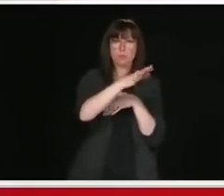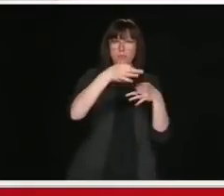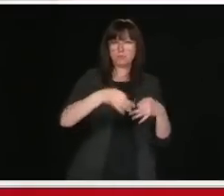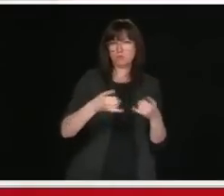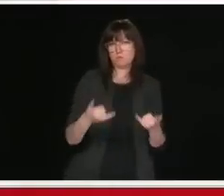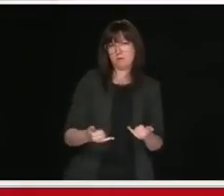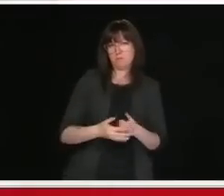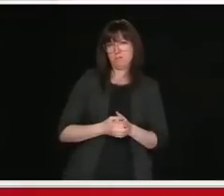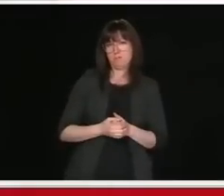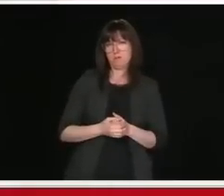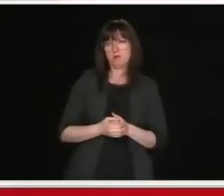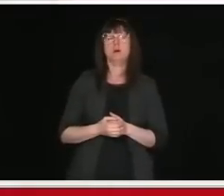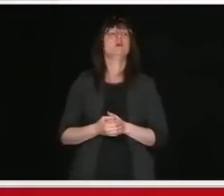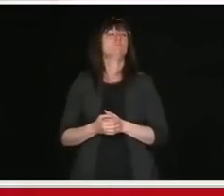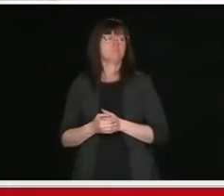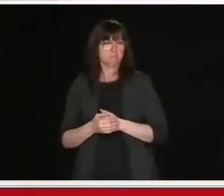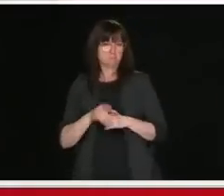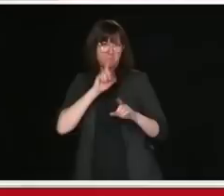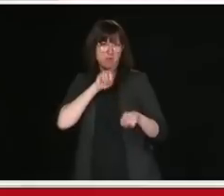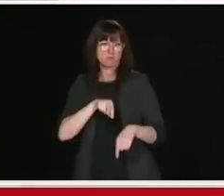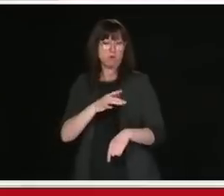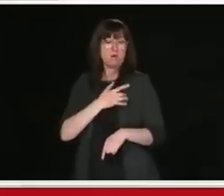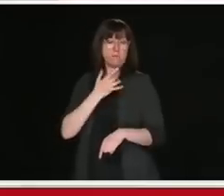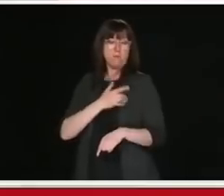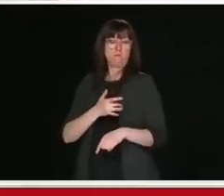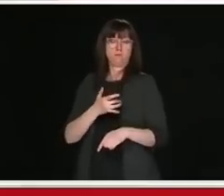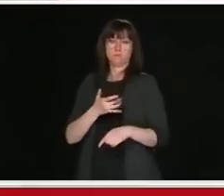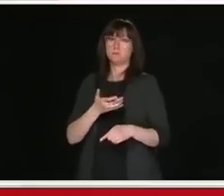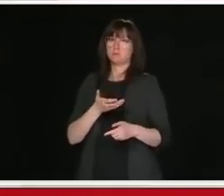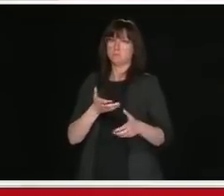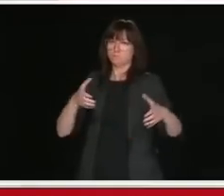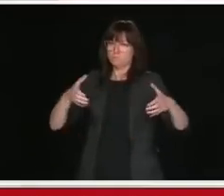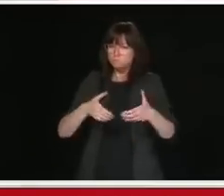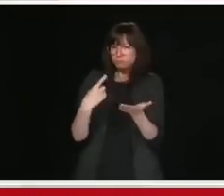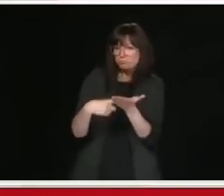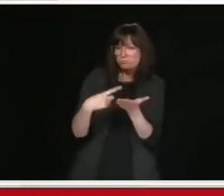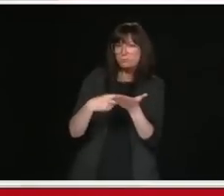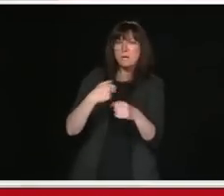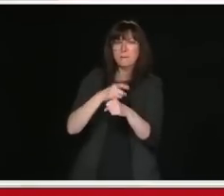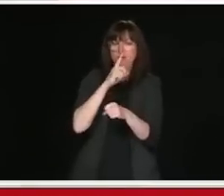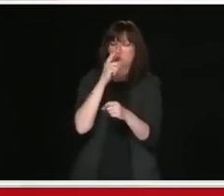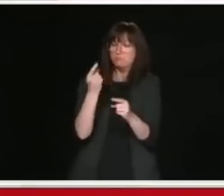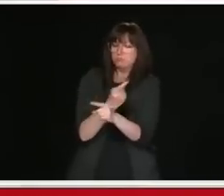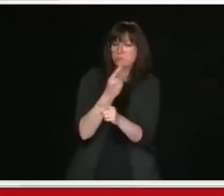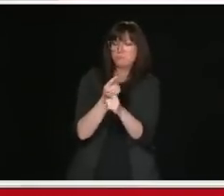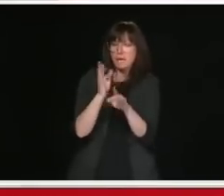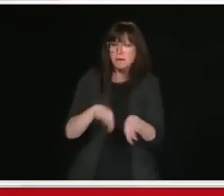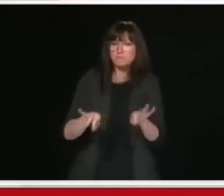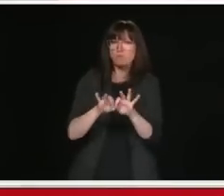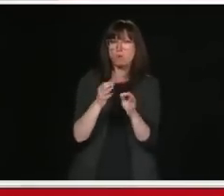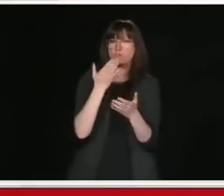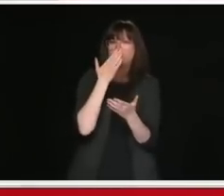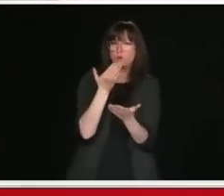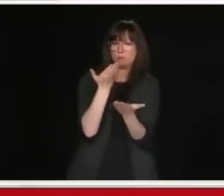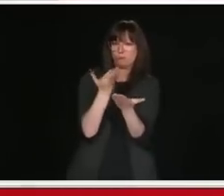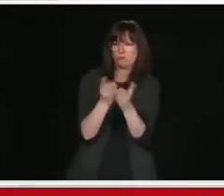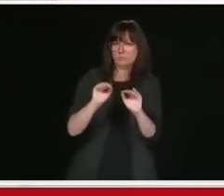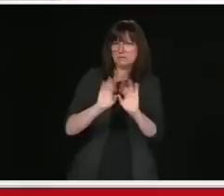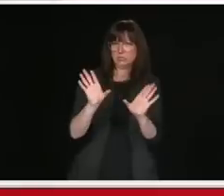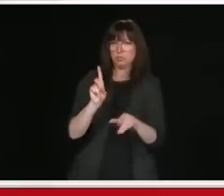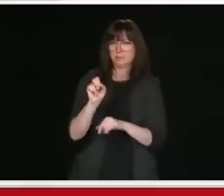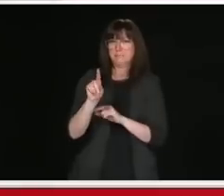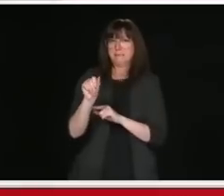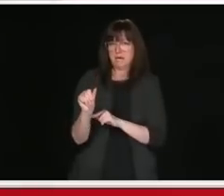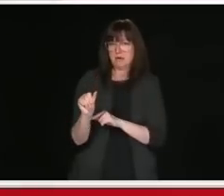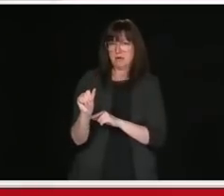is ensuring that we have the best possible data. We've seen over the past days there's been a lot of clearing of the